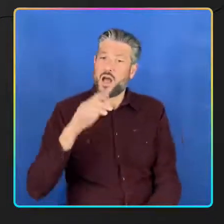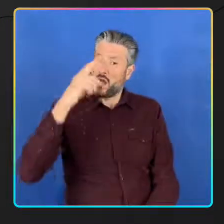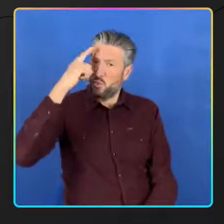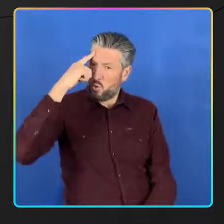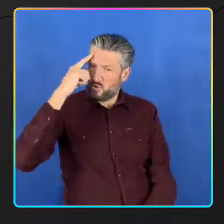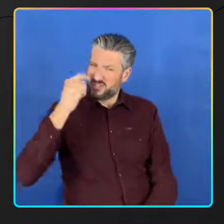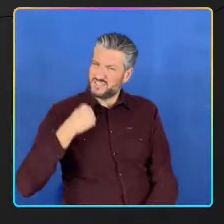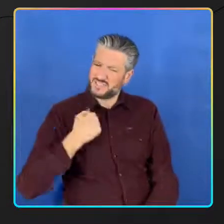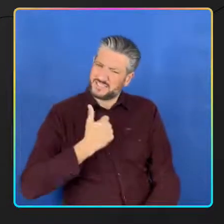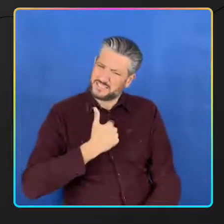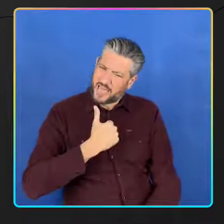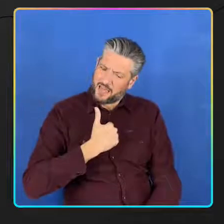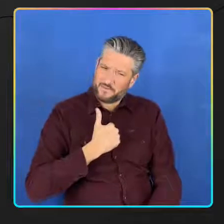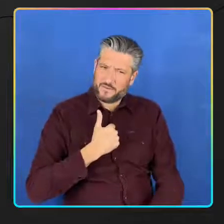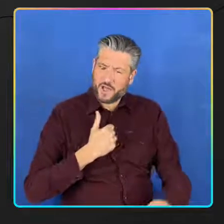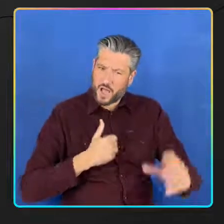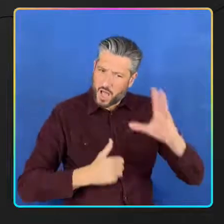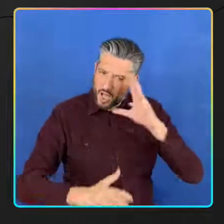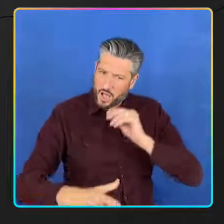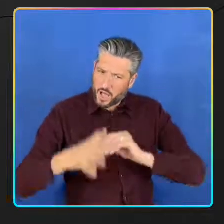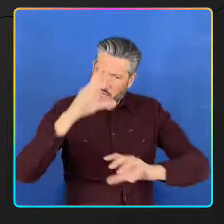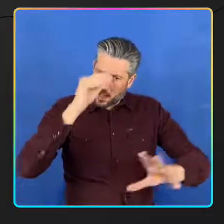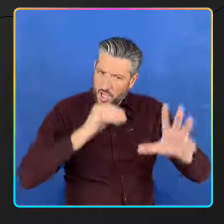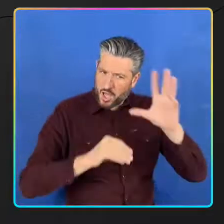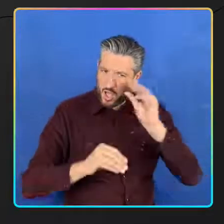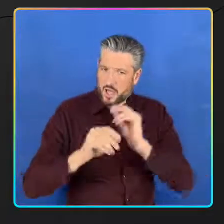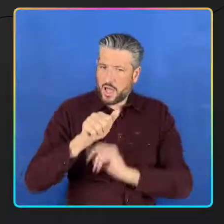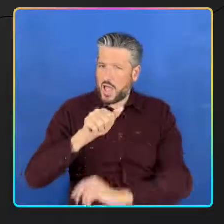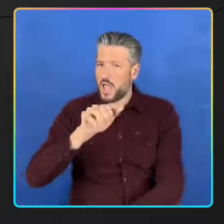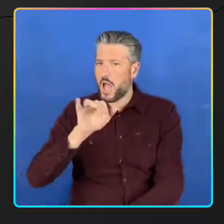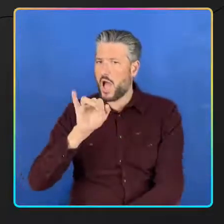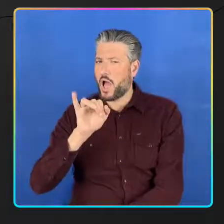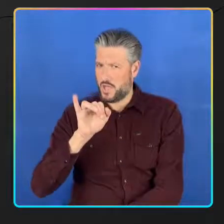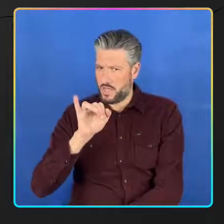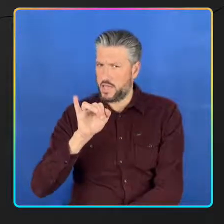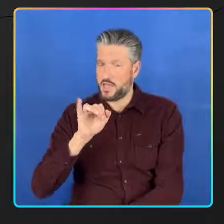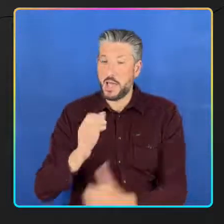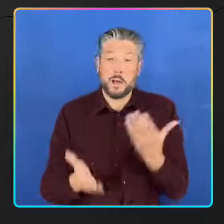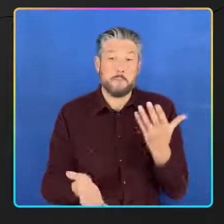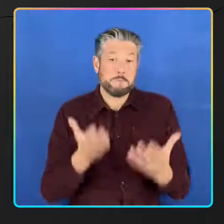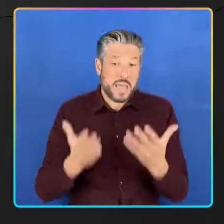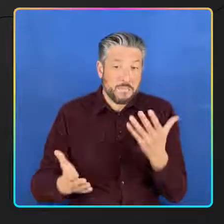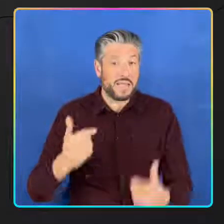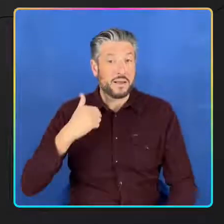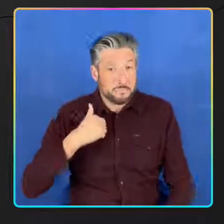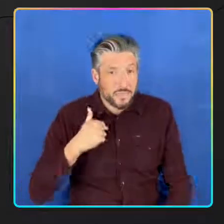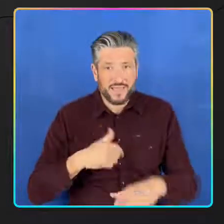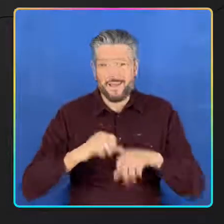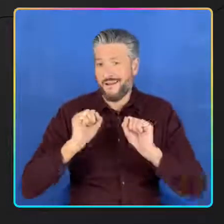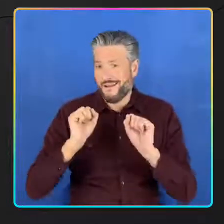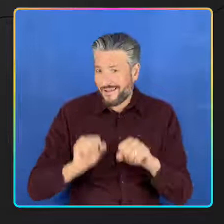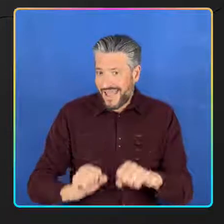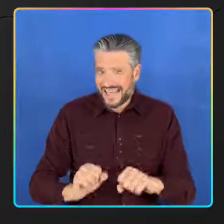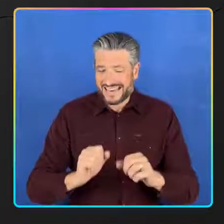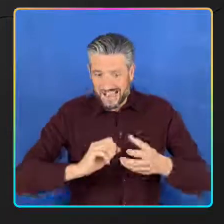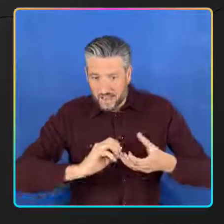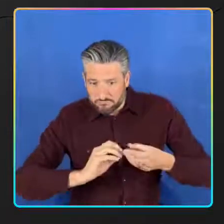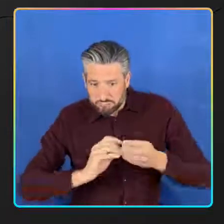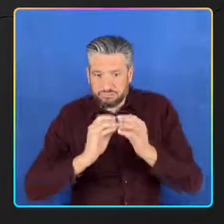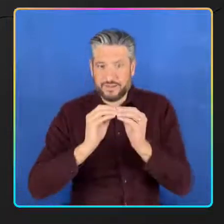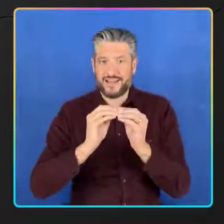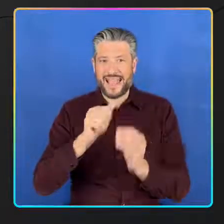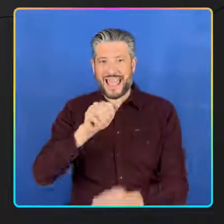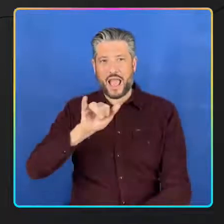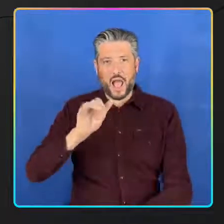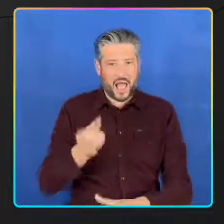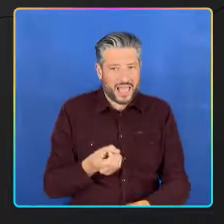studying into AI, maybe I could like bring benefits like this to everyone, not just to myself. So it felt